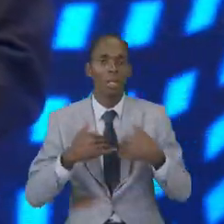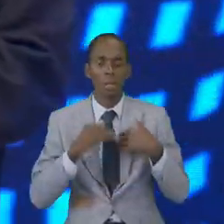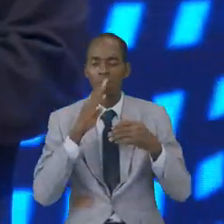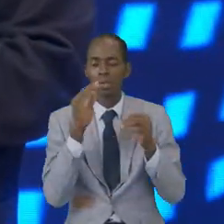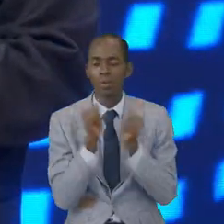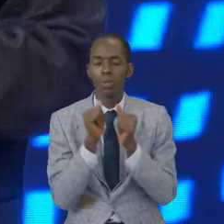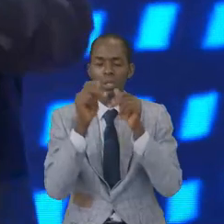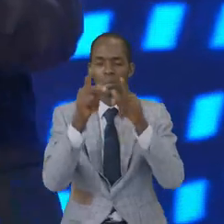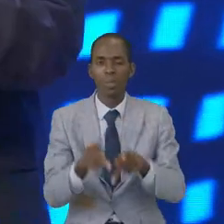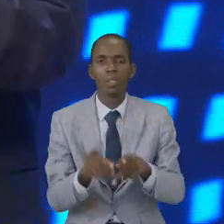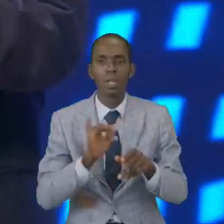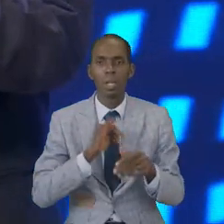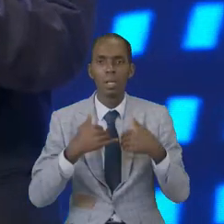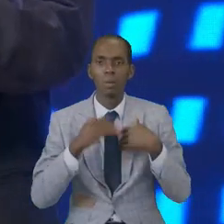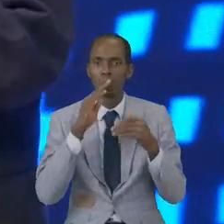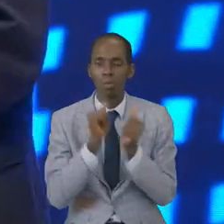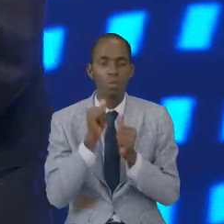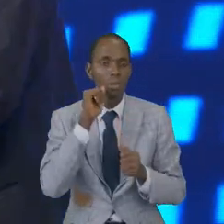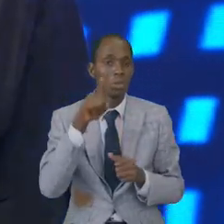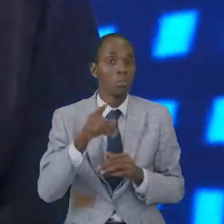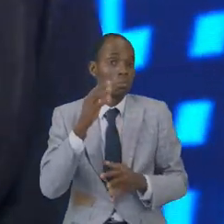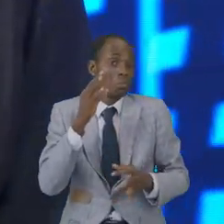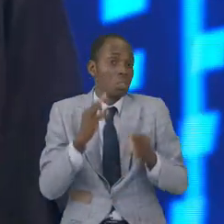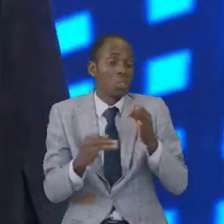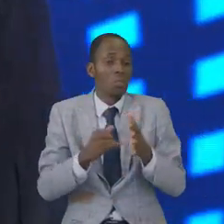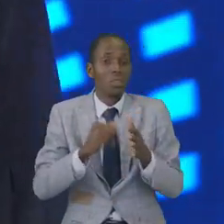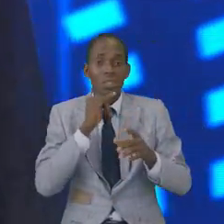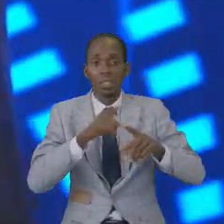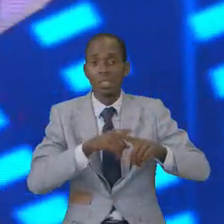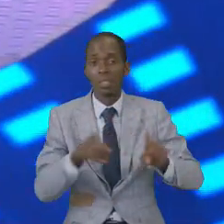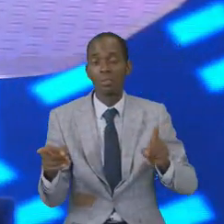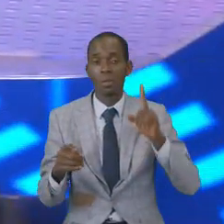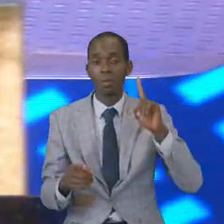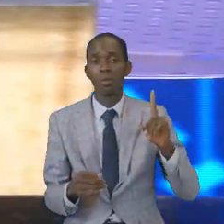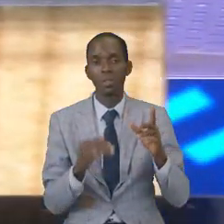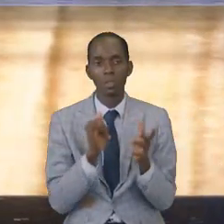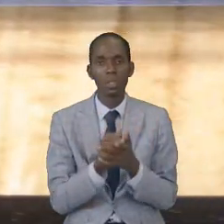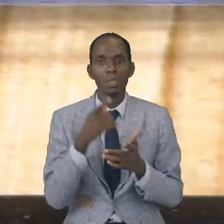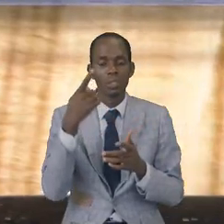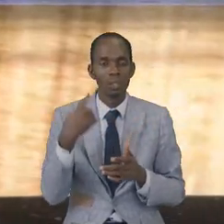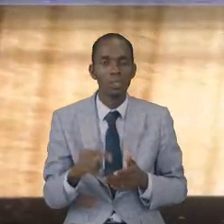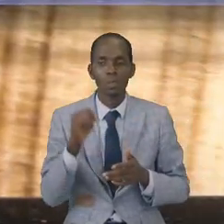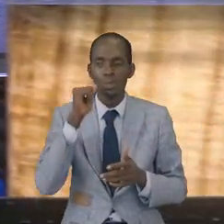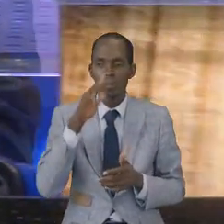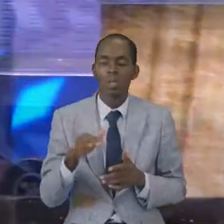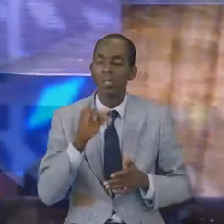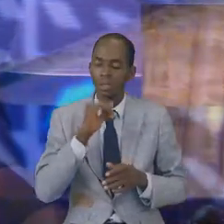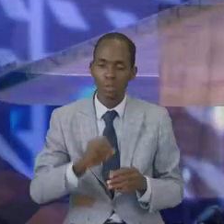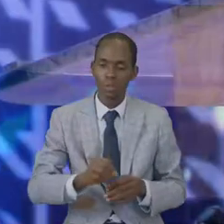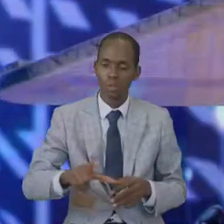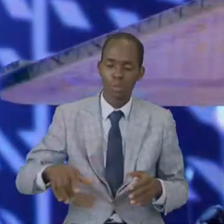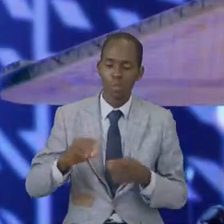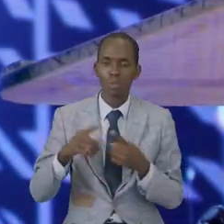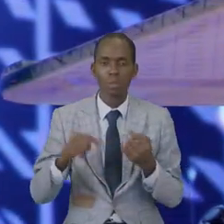him, I've been with her. But if it's on the other hand, that she's sowing to the flesh, he is sowing to